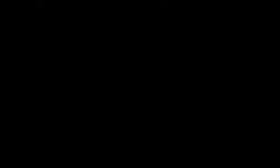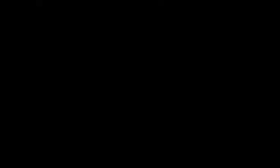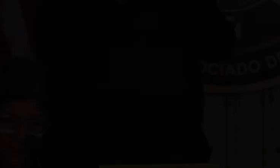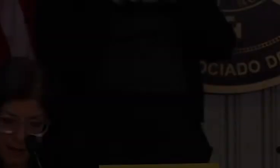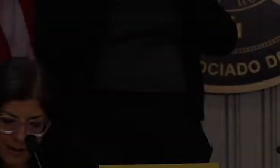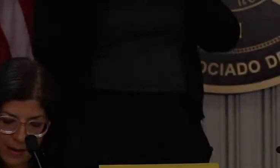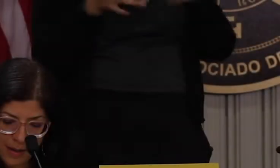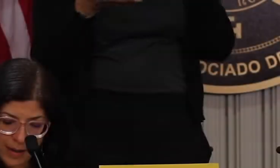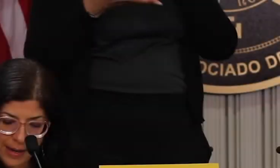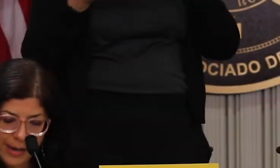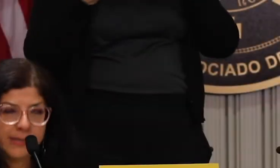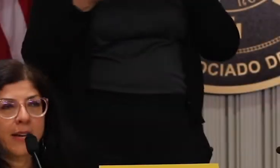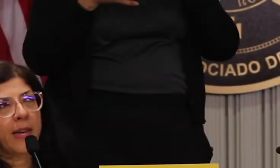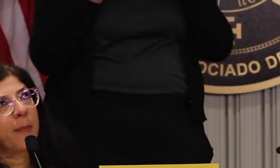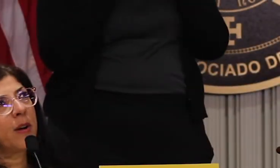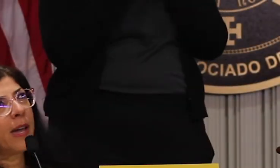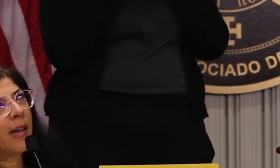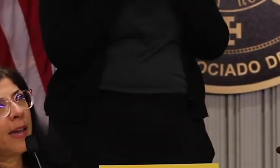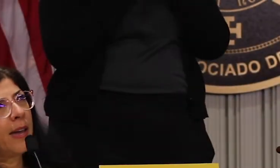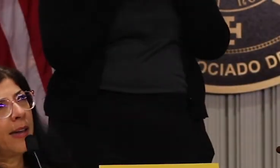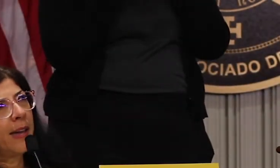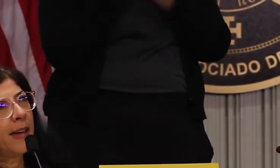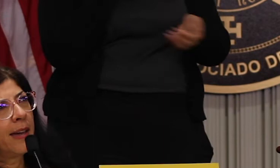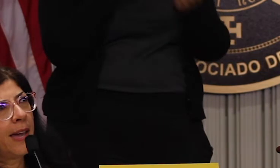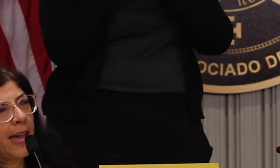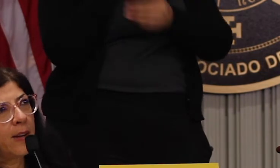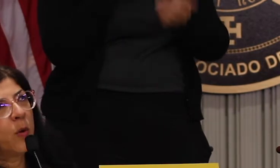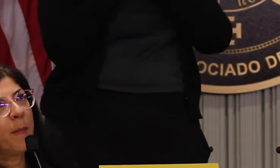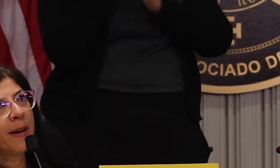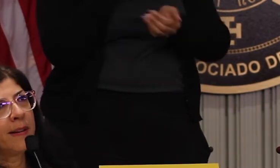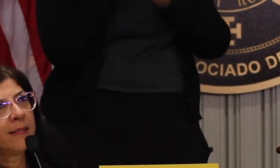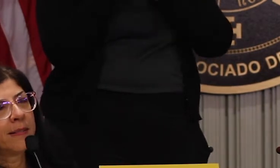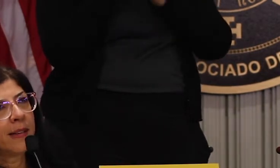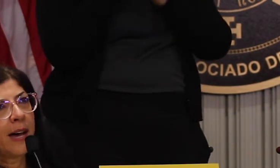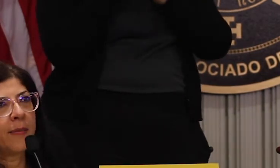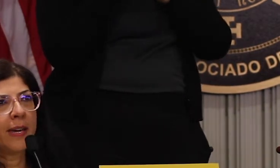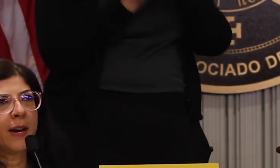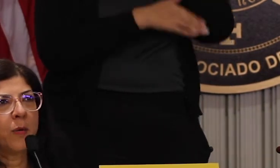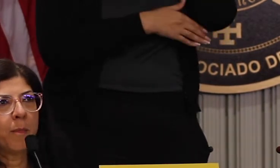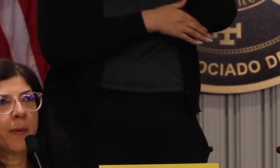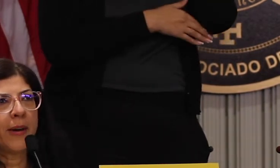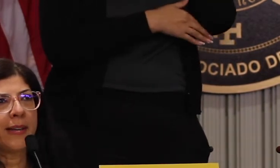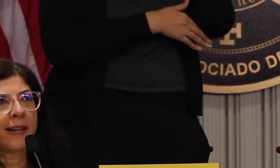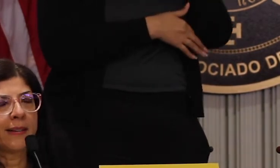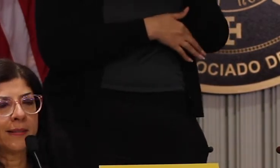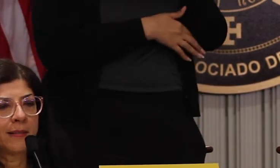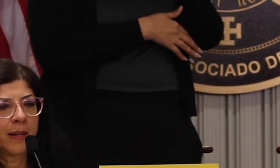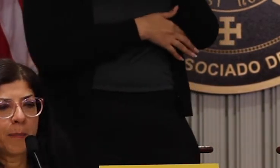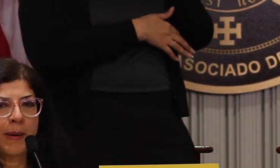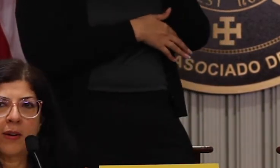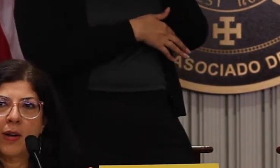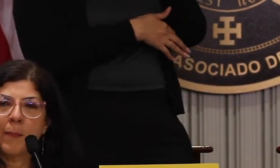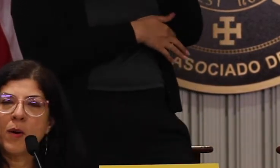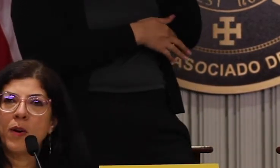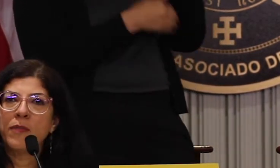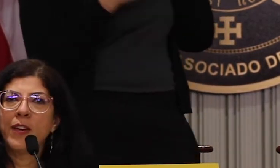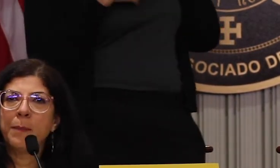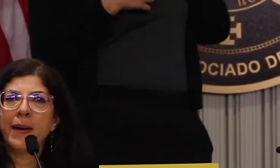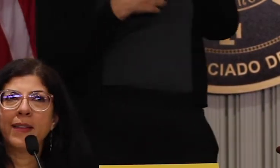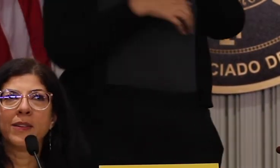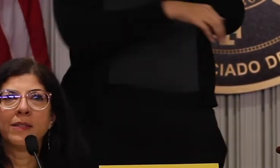rainfall. Y sabíamos que en Luma había un poeta, pero